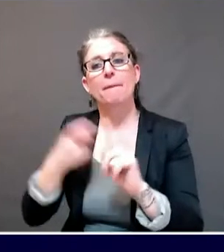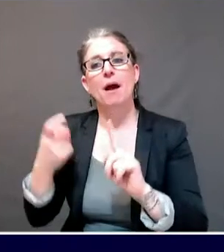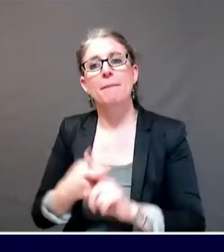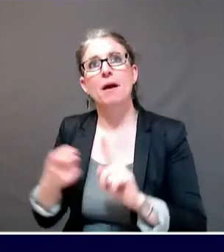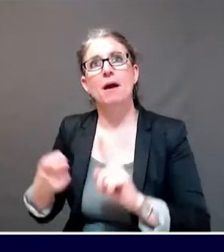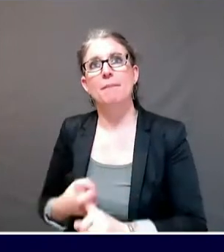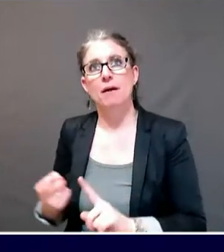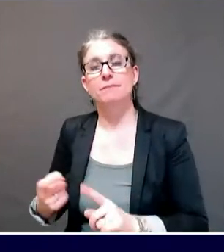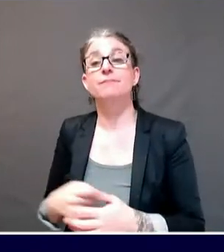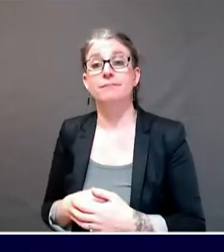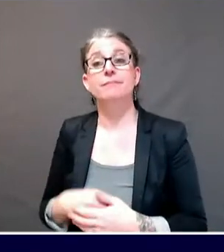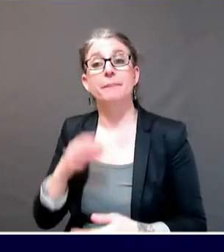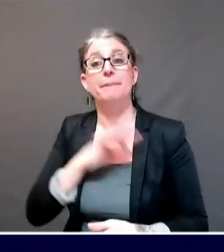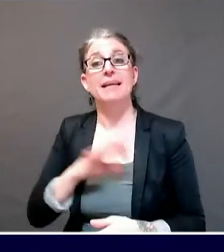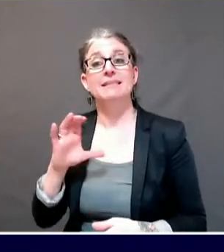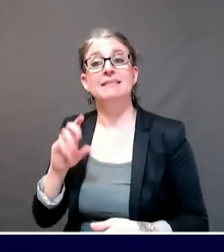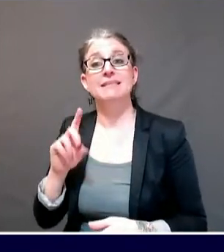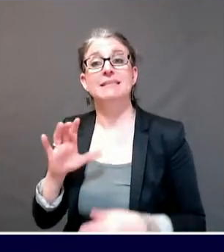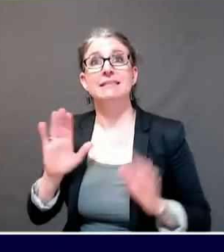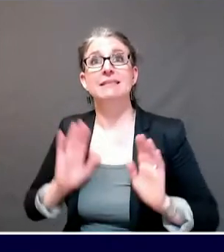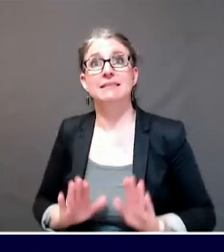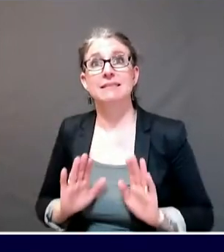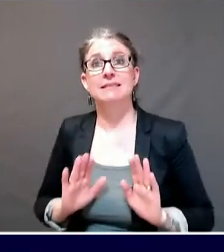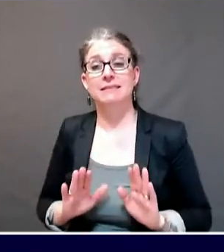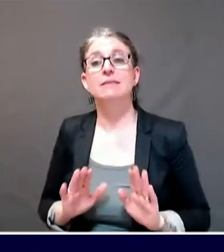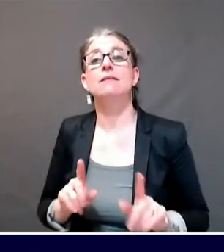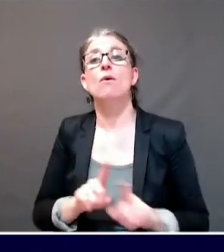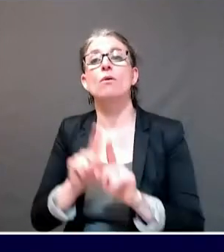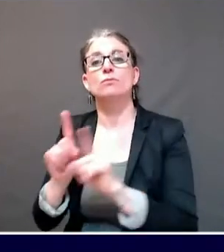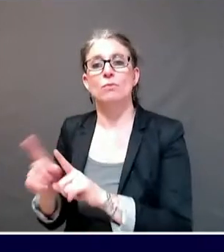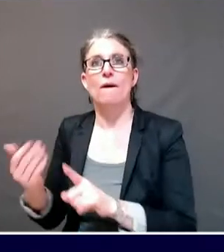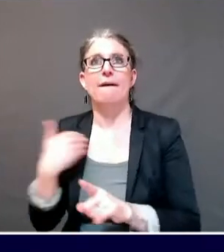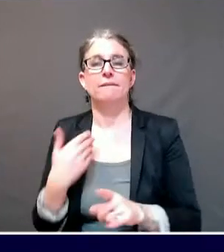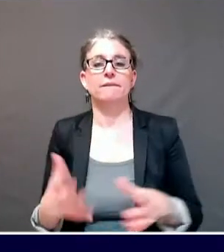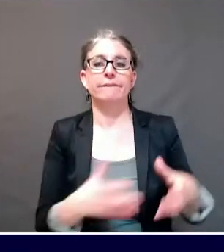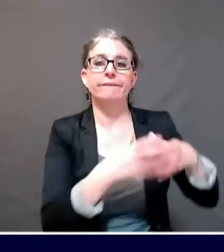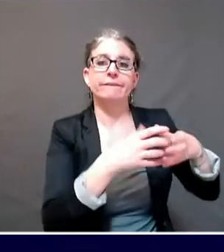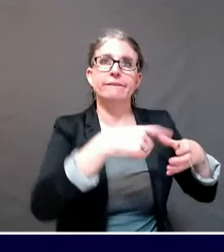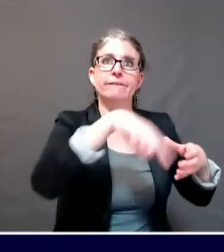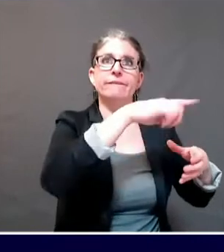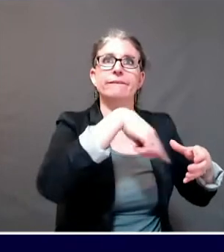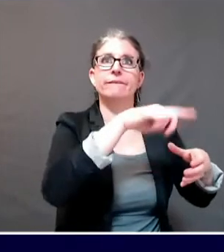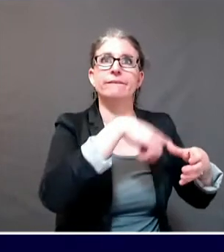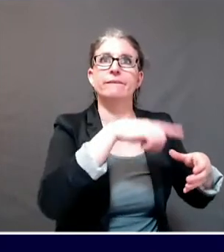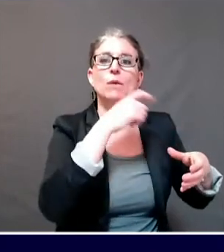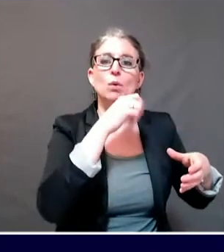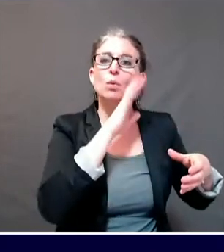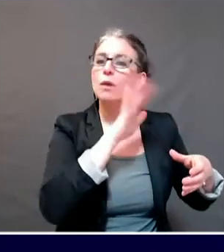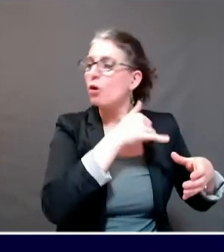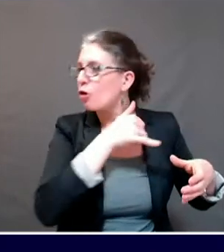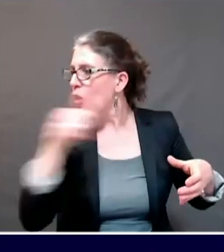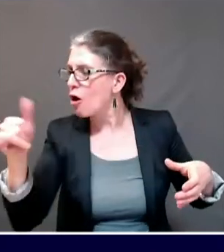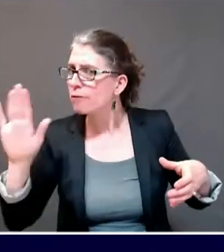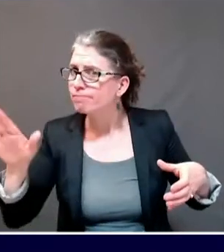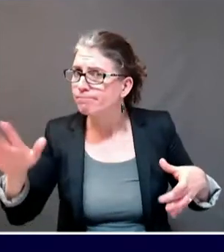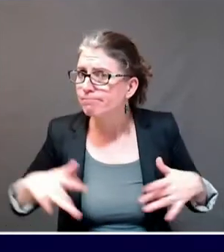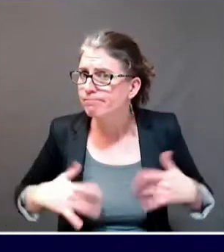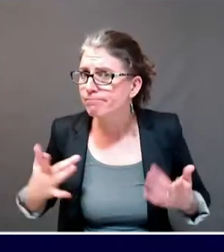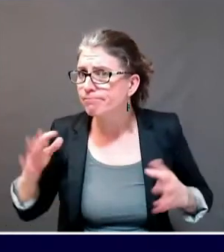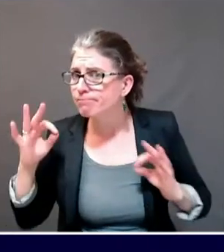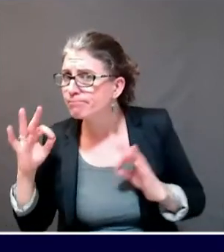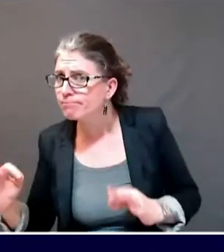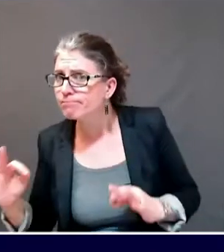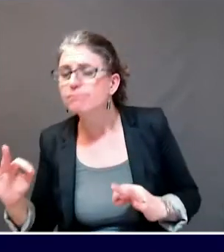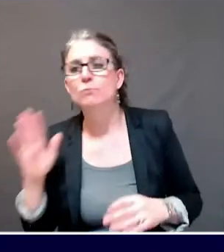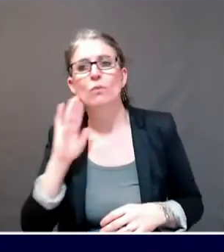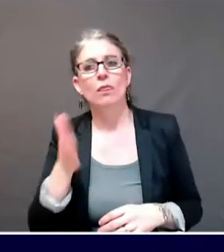in addition to the text message, call folks to just check in with them, see how they're doing, answer any questions. If